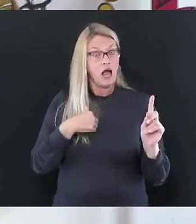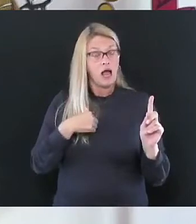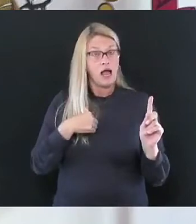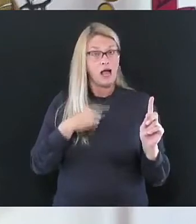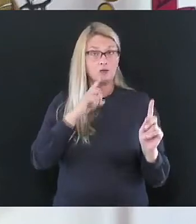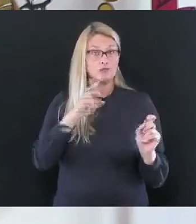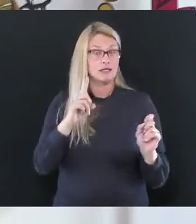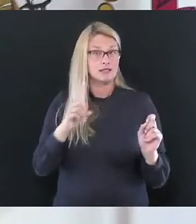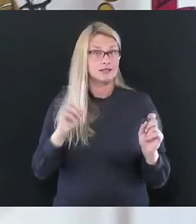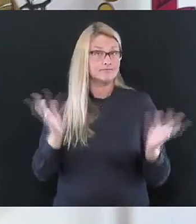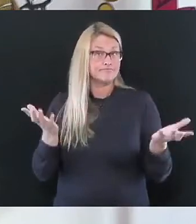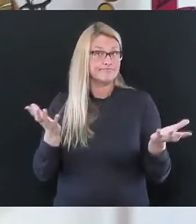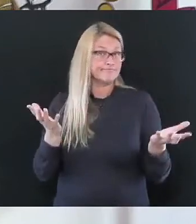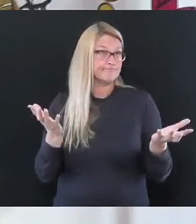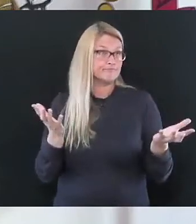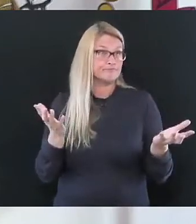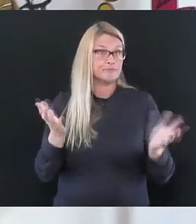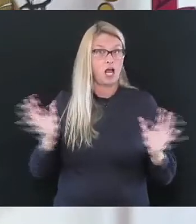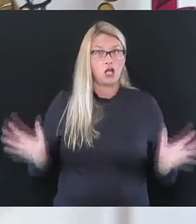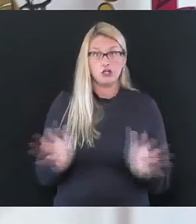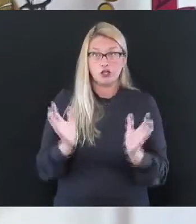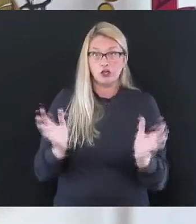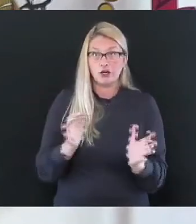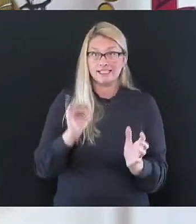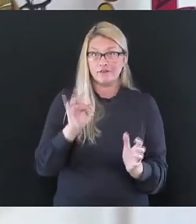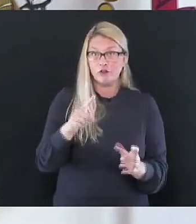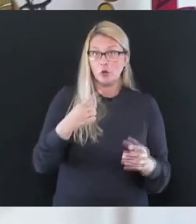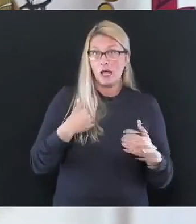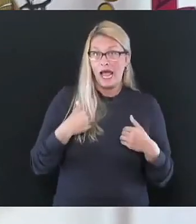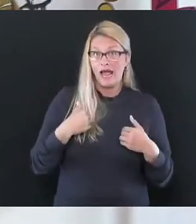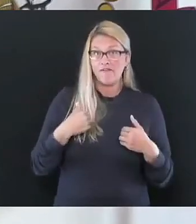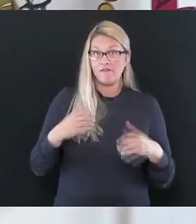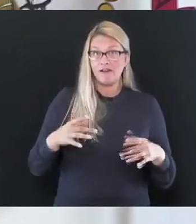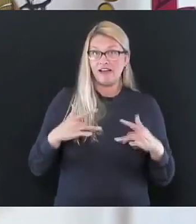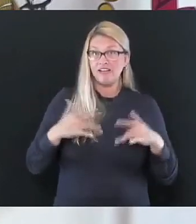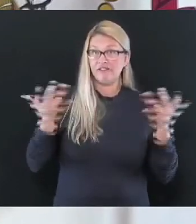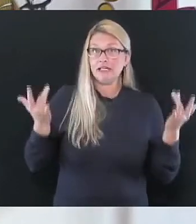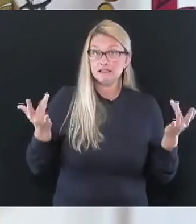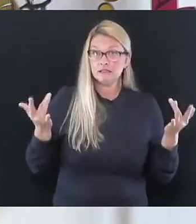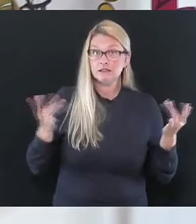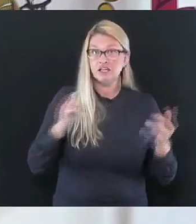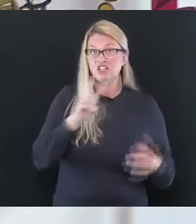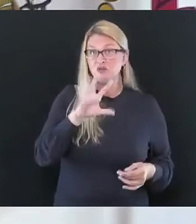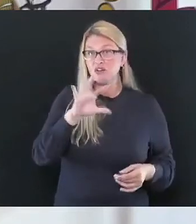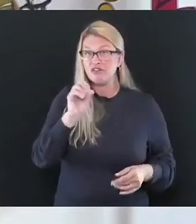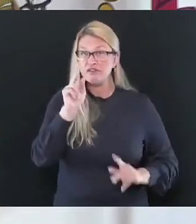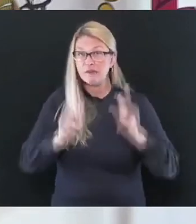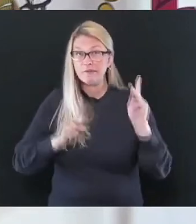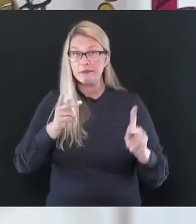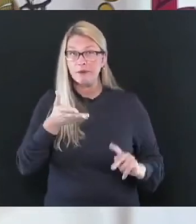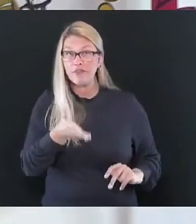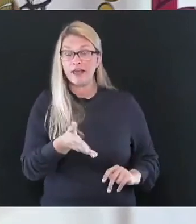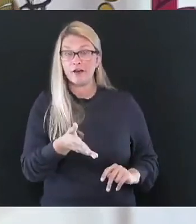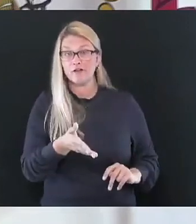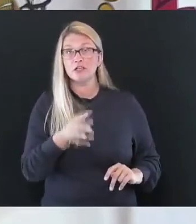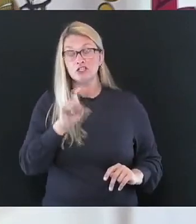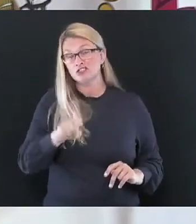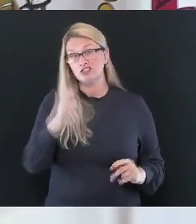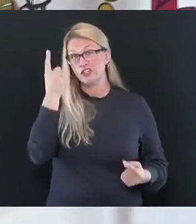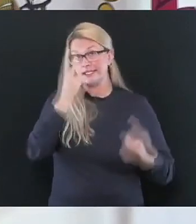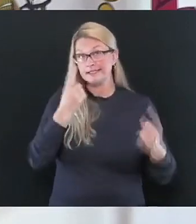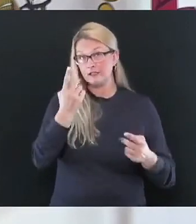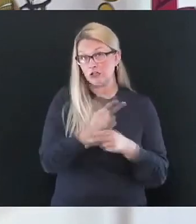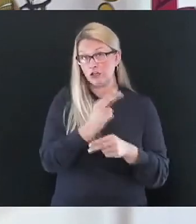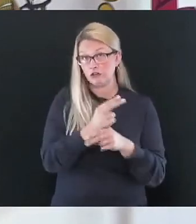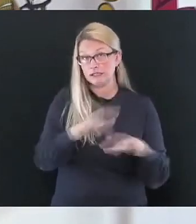that, you know, if someone's going to have an event and they're going to have 250 people there, the stadiums are something they ought to consider. And